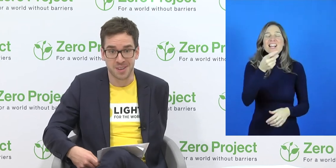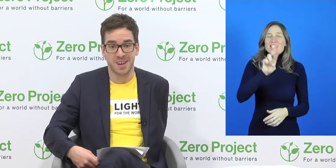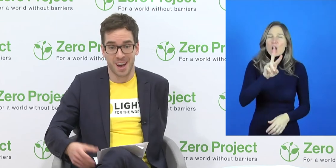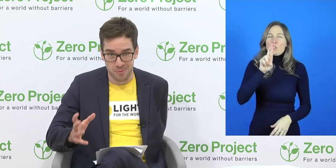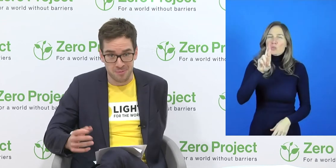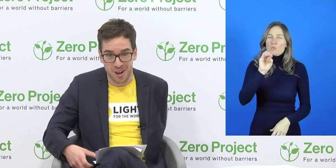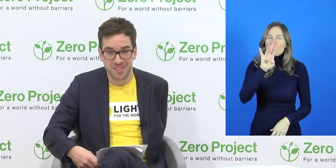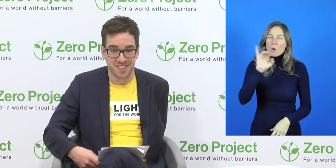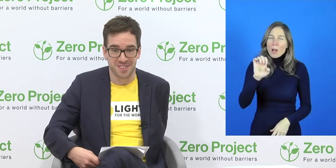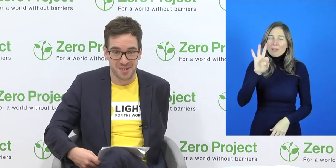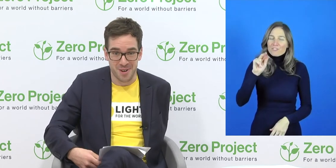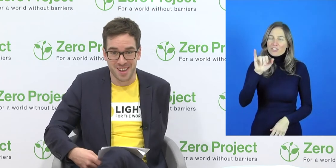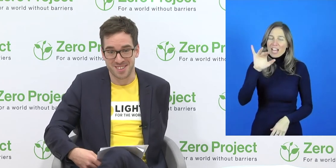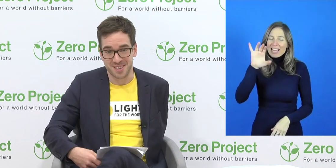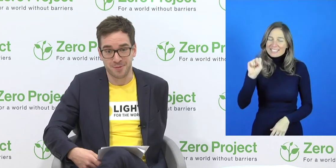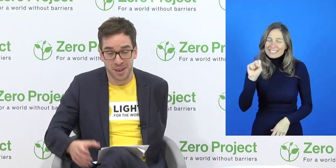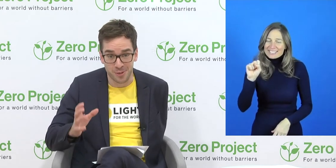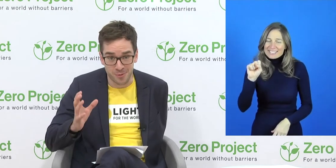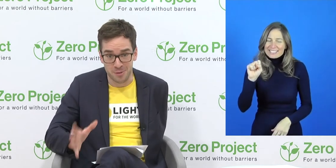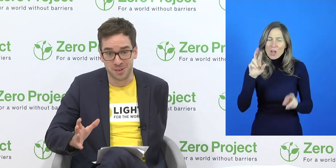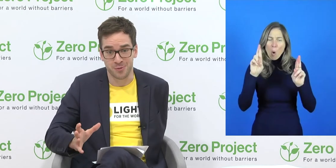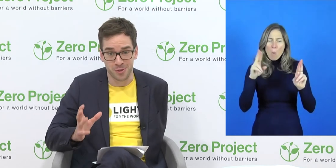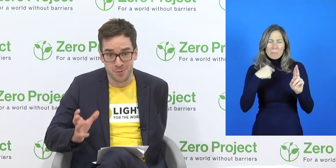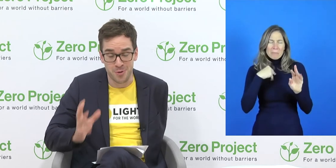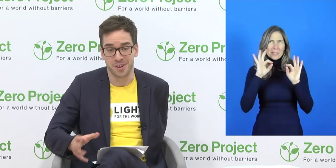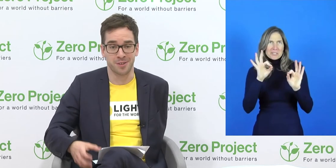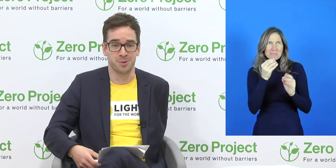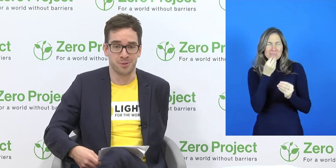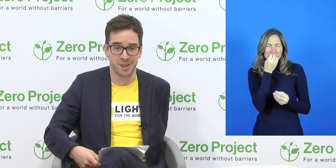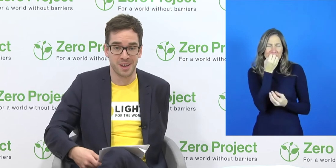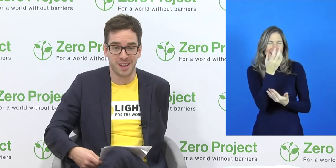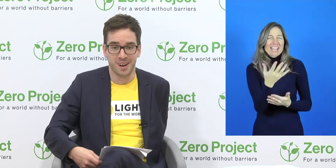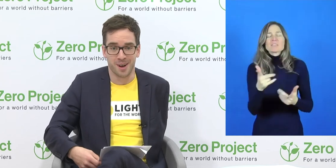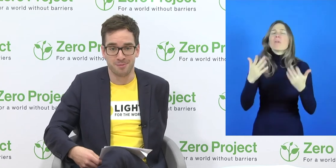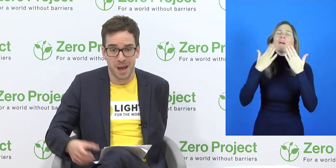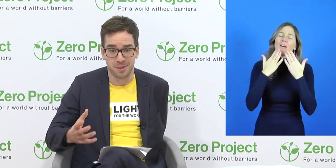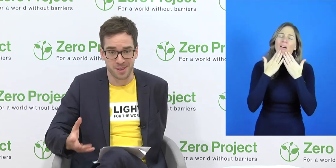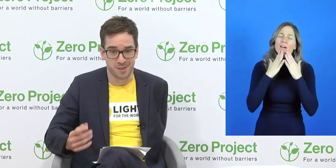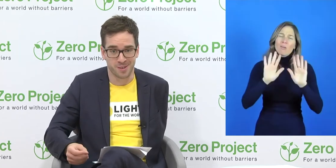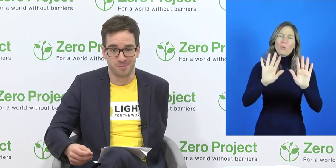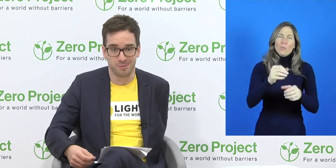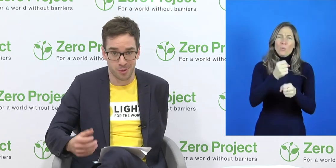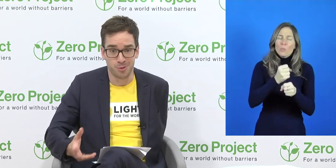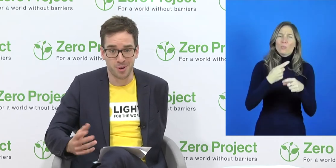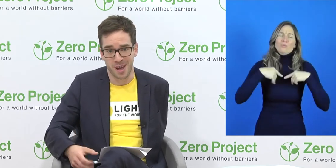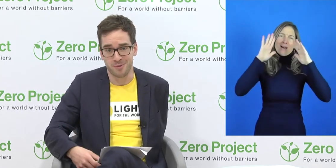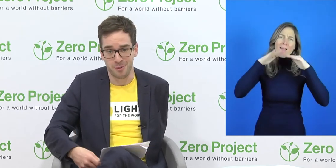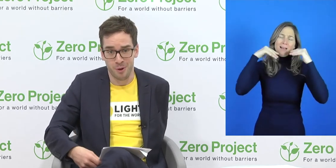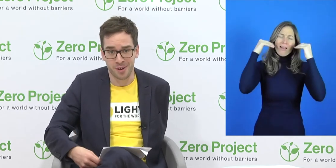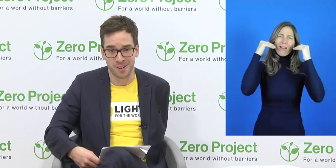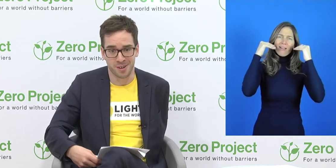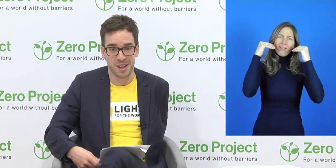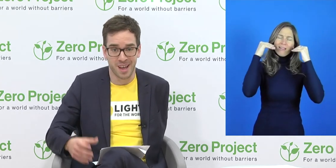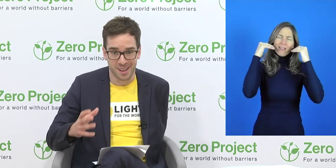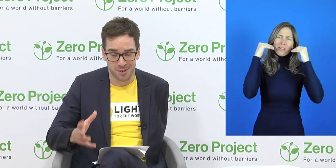Watene. I hope I pronounced it right. Thank you very much for your work, and we are really happy that you have